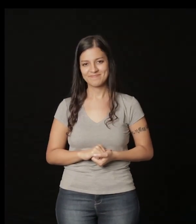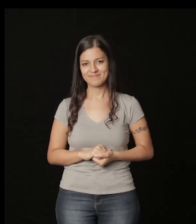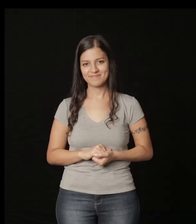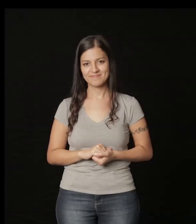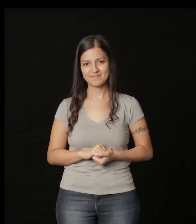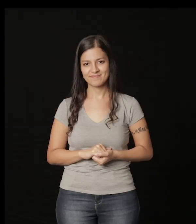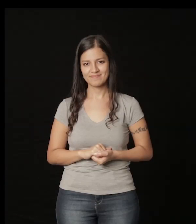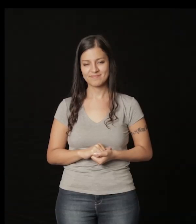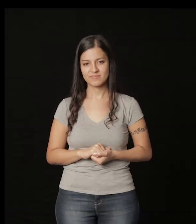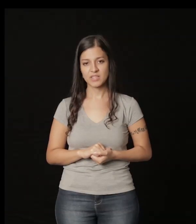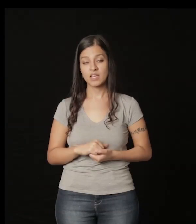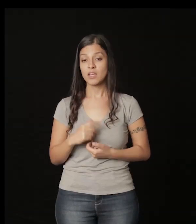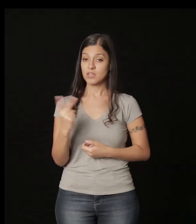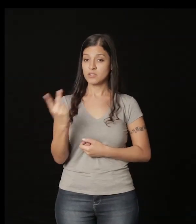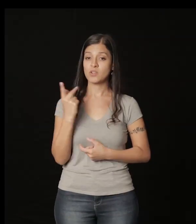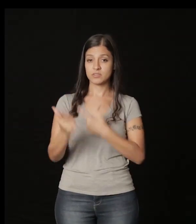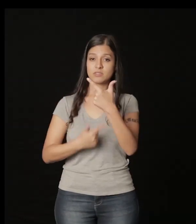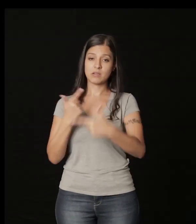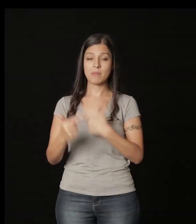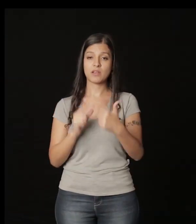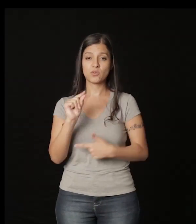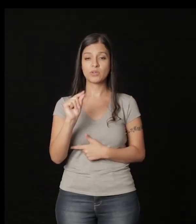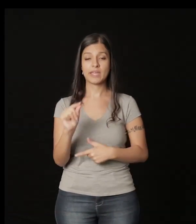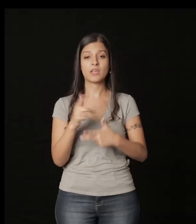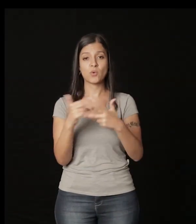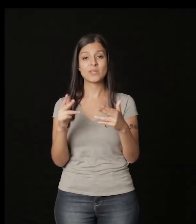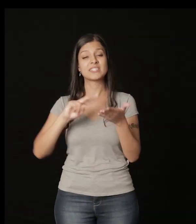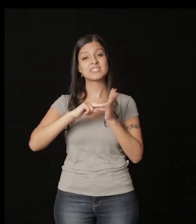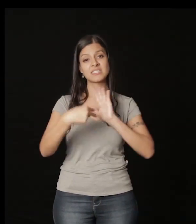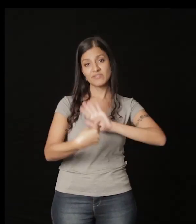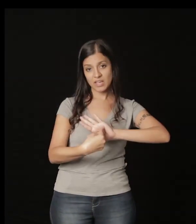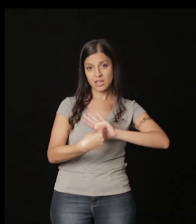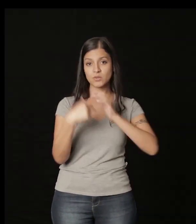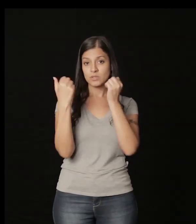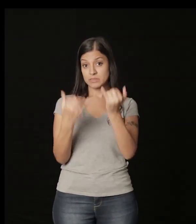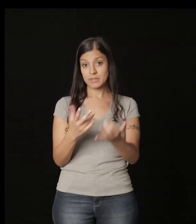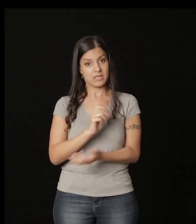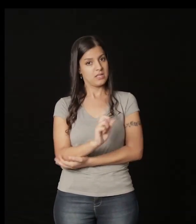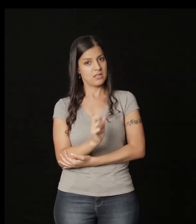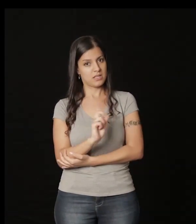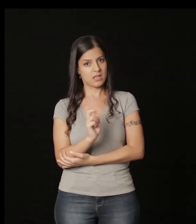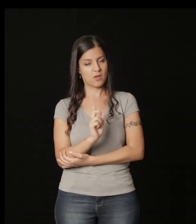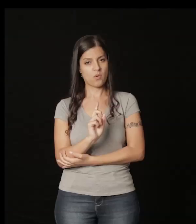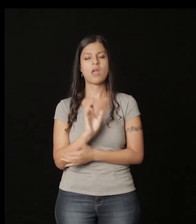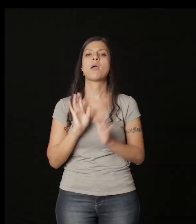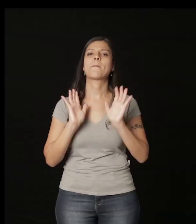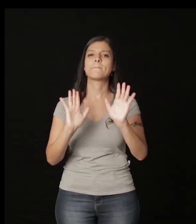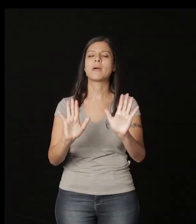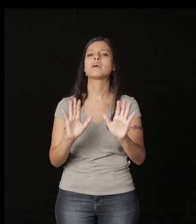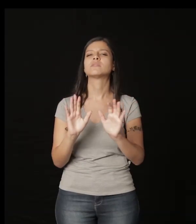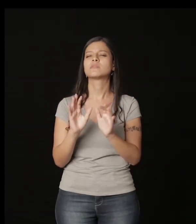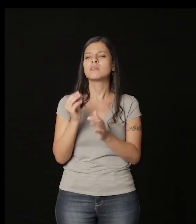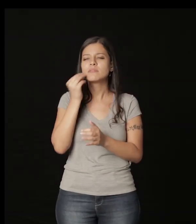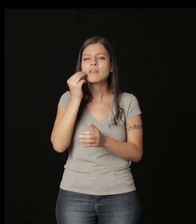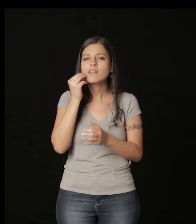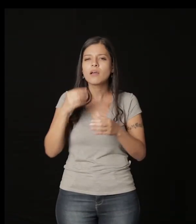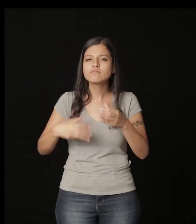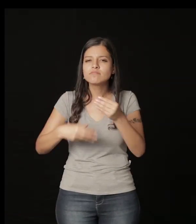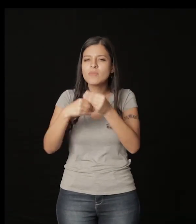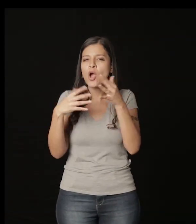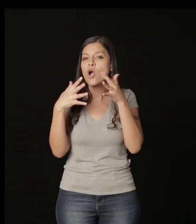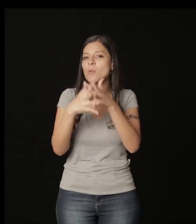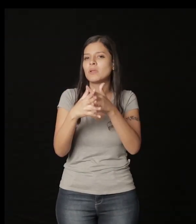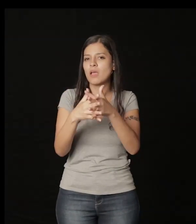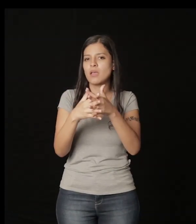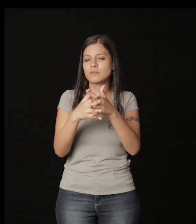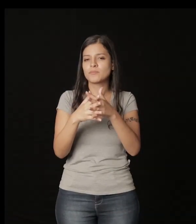I don't know. But you know, our job is to try to unpick the meaning of these things, and not always to explain them, but to complicate it a